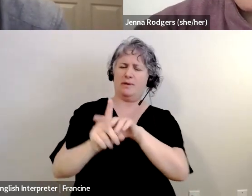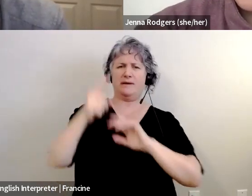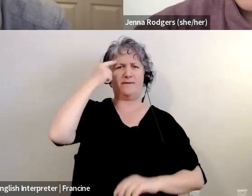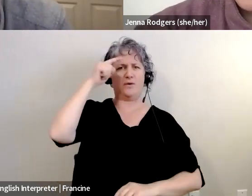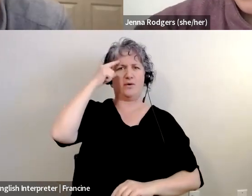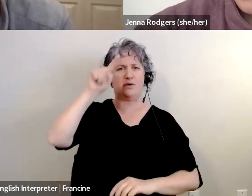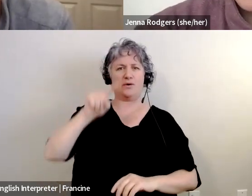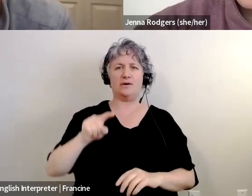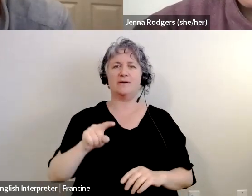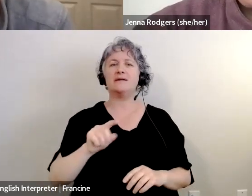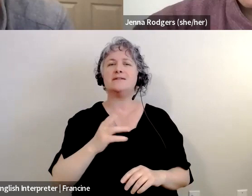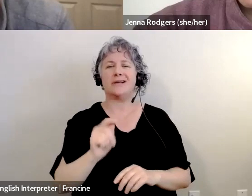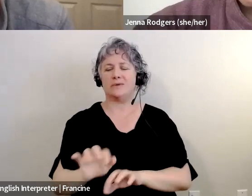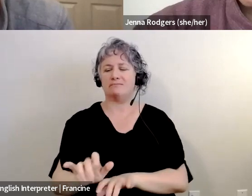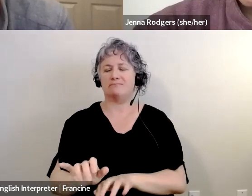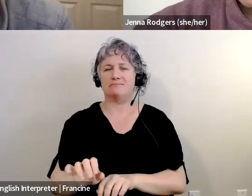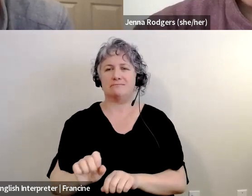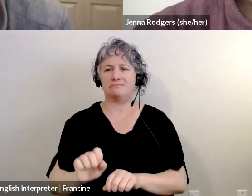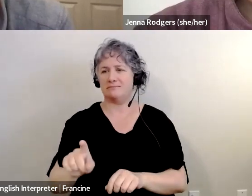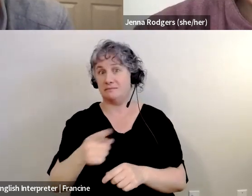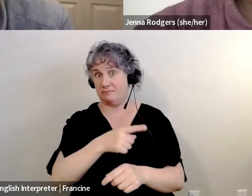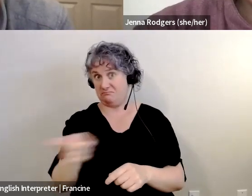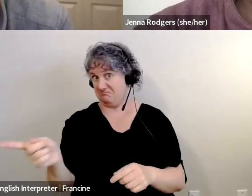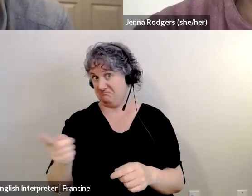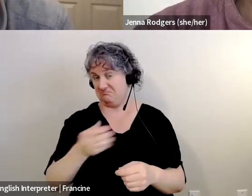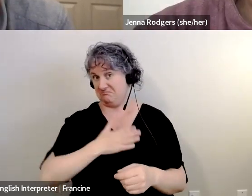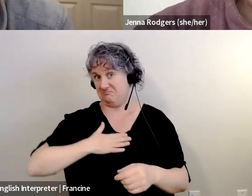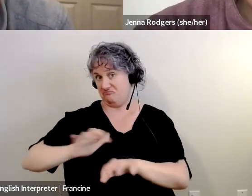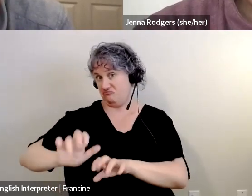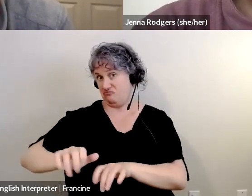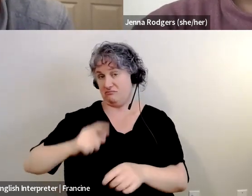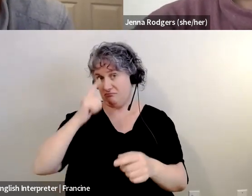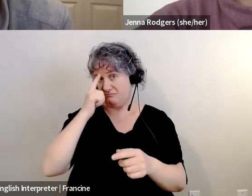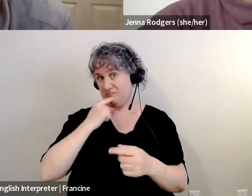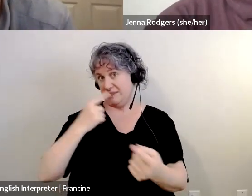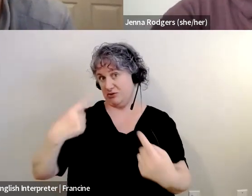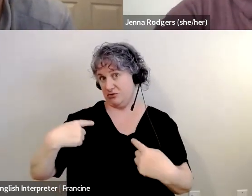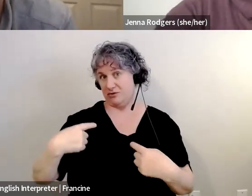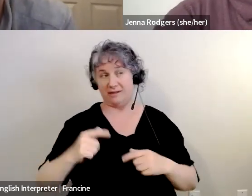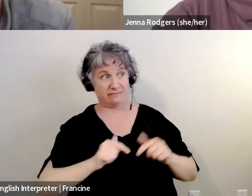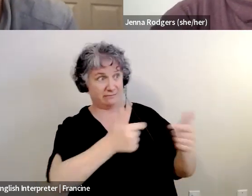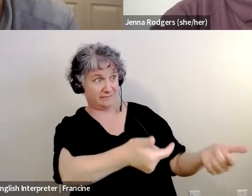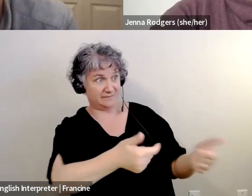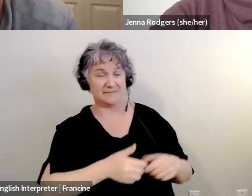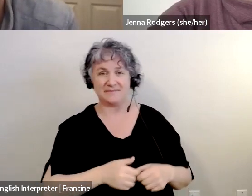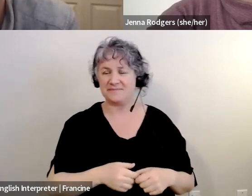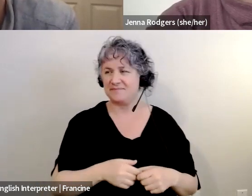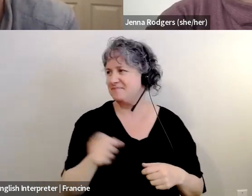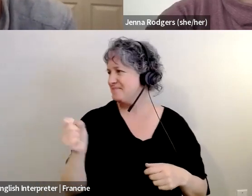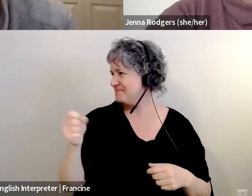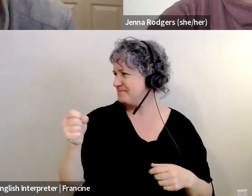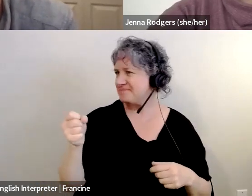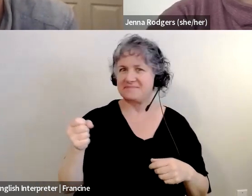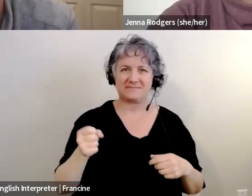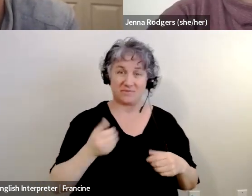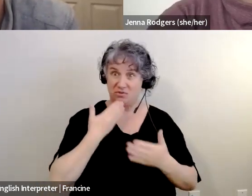I can type it into the chat, but feel free. And Stafford, you take it away. Okay, yeah. I think, again, yeah, this is an